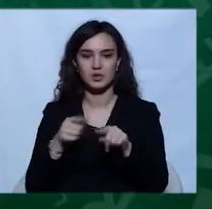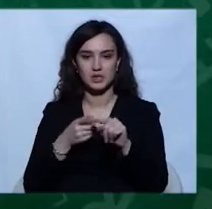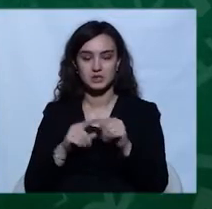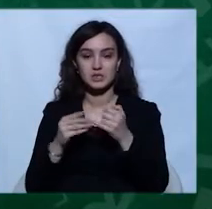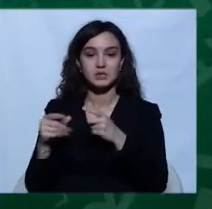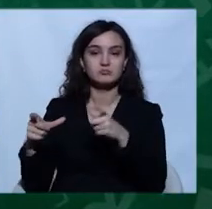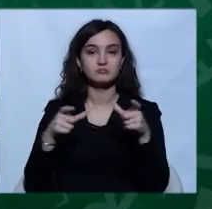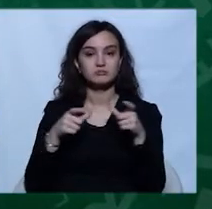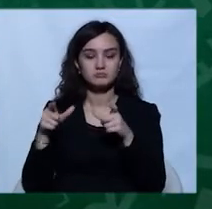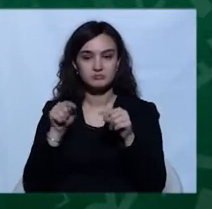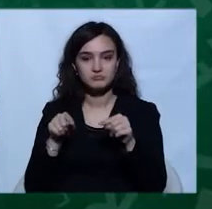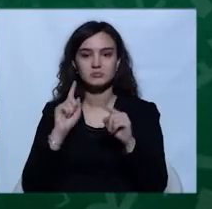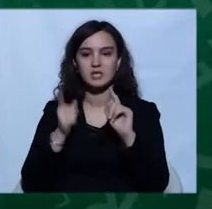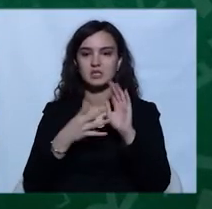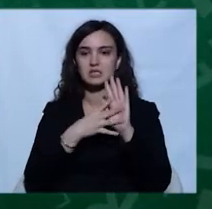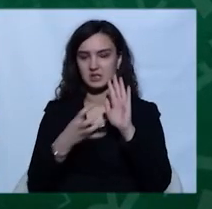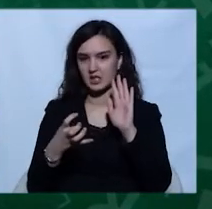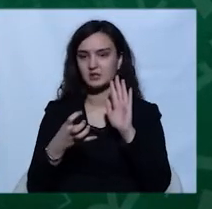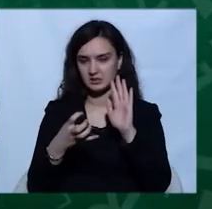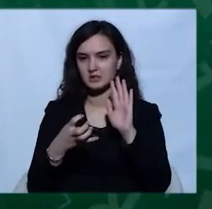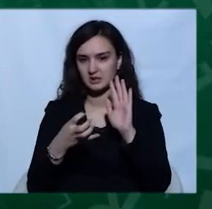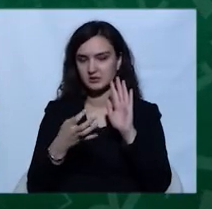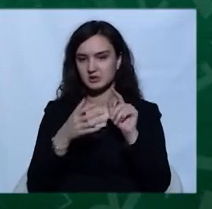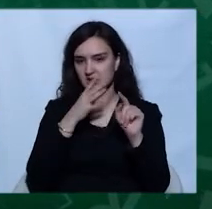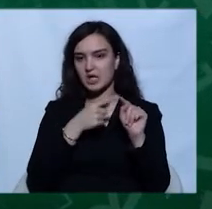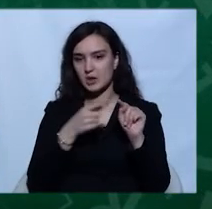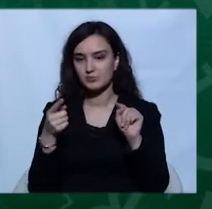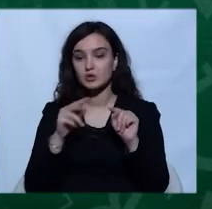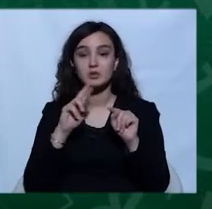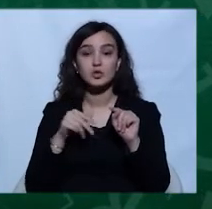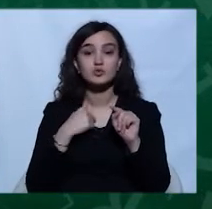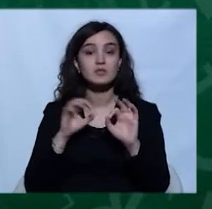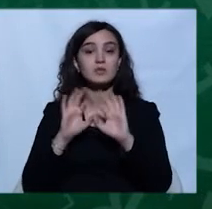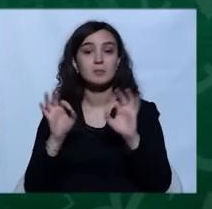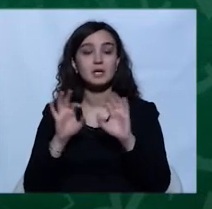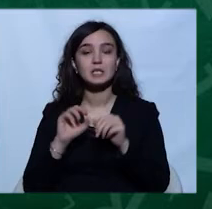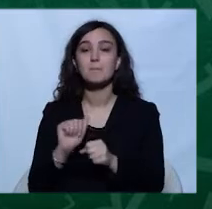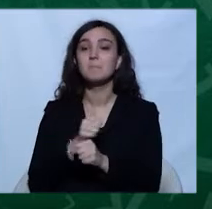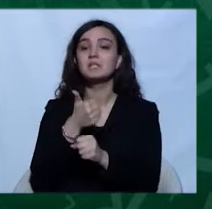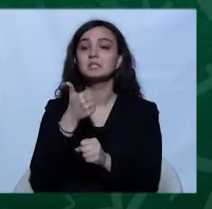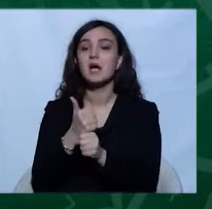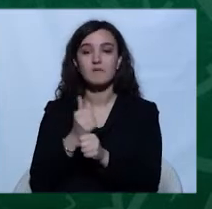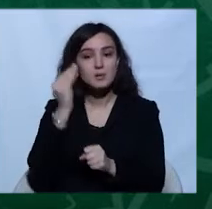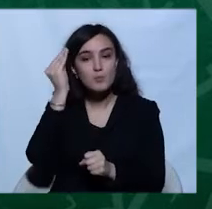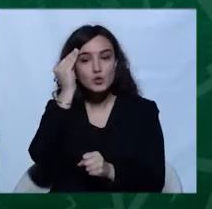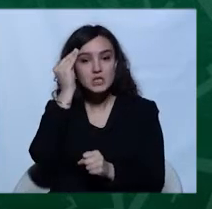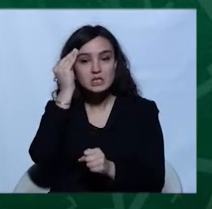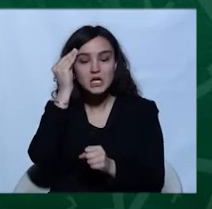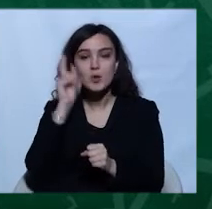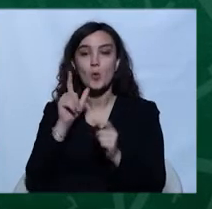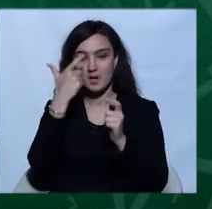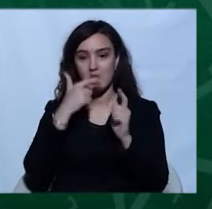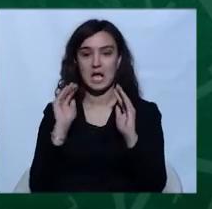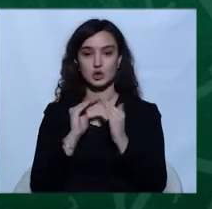deserted island in the 18th century. And finally, we talked about our main theme of isolation